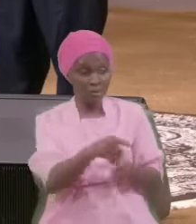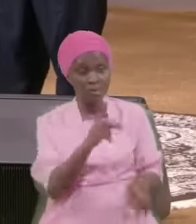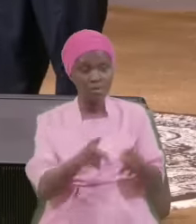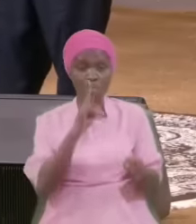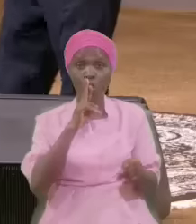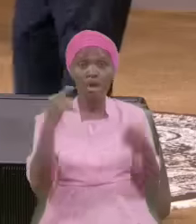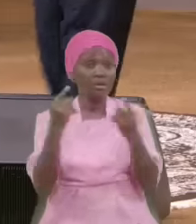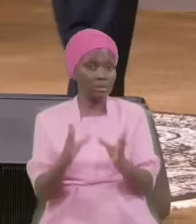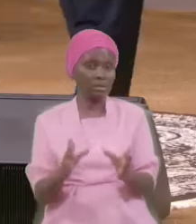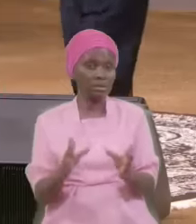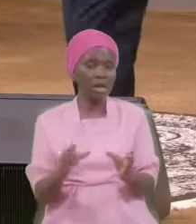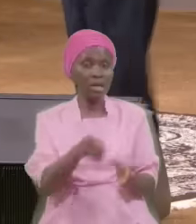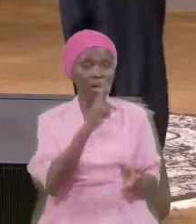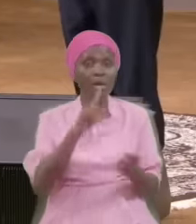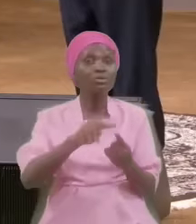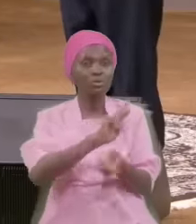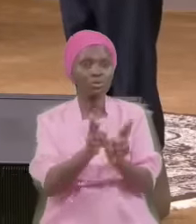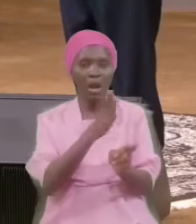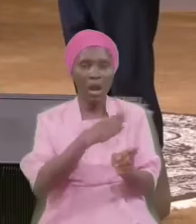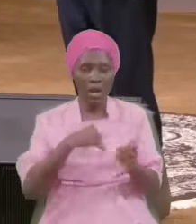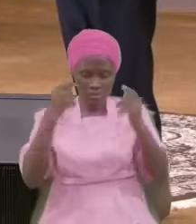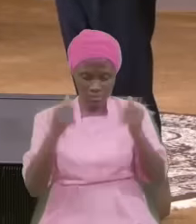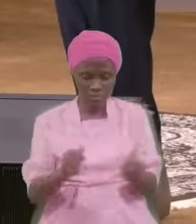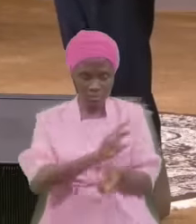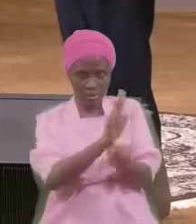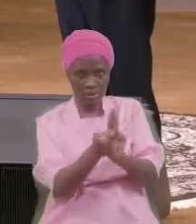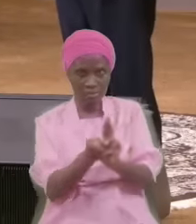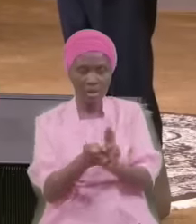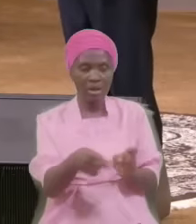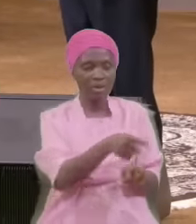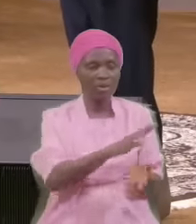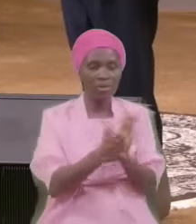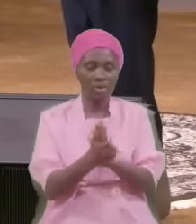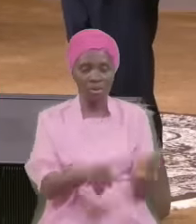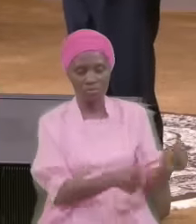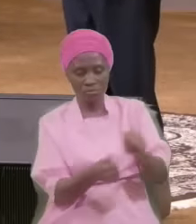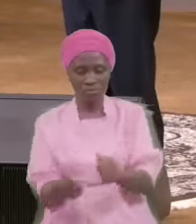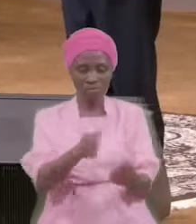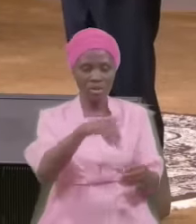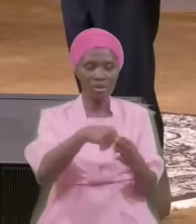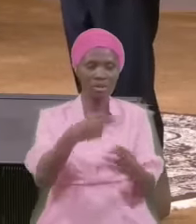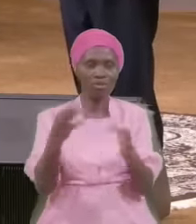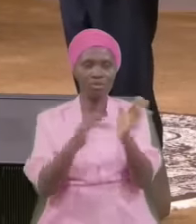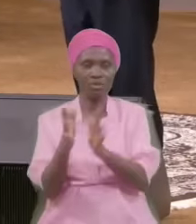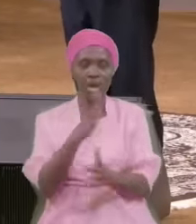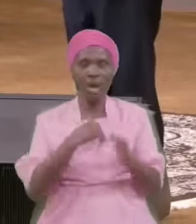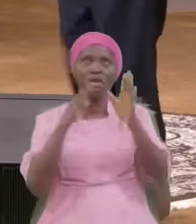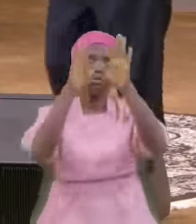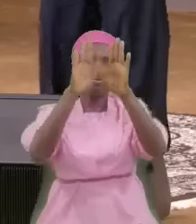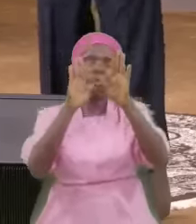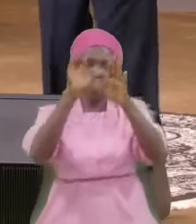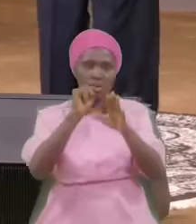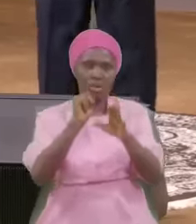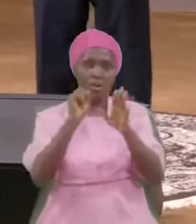they repented, they were baptized in the name of Jesus, and wonders were done in them, for